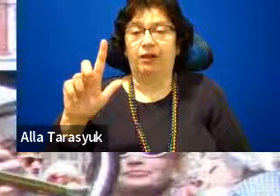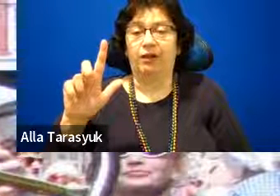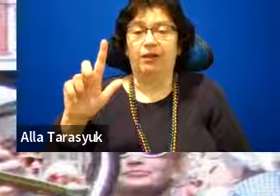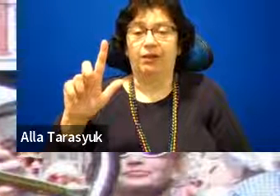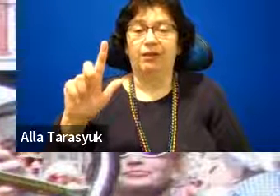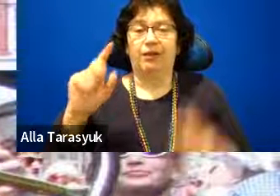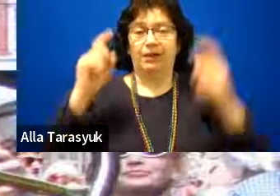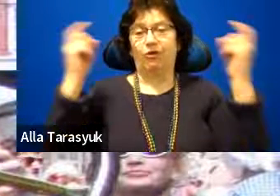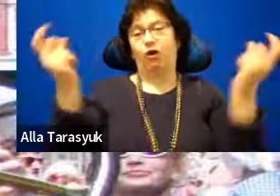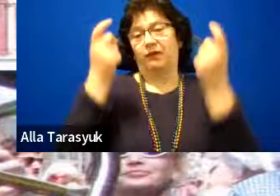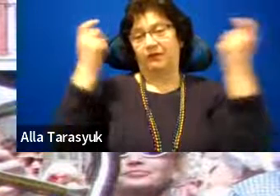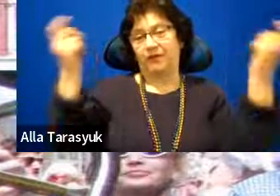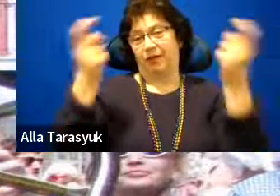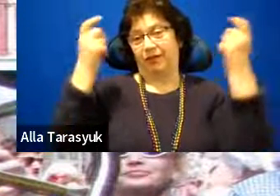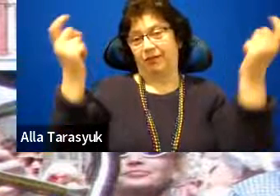Carnival.